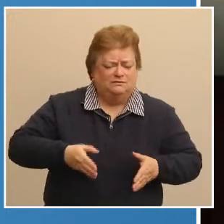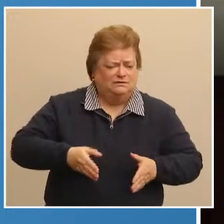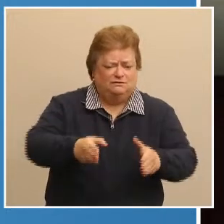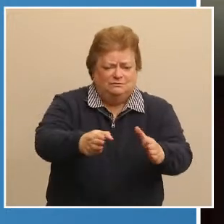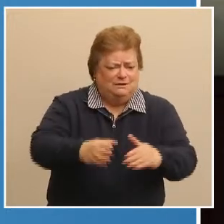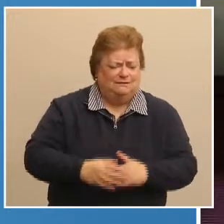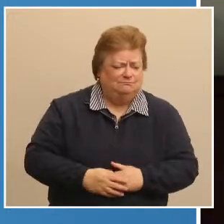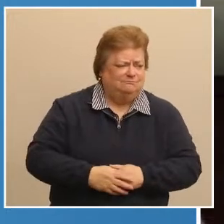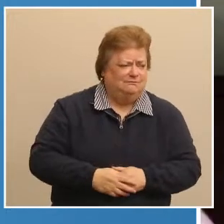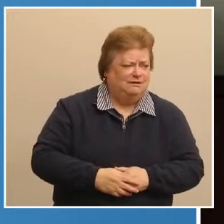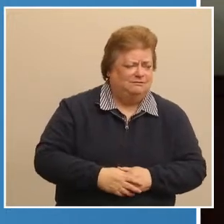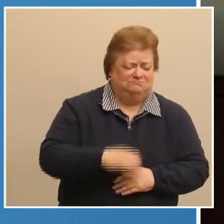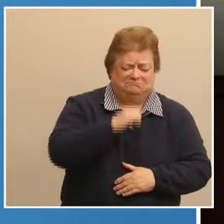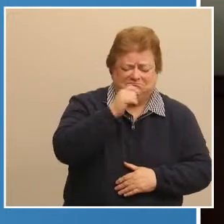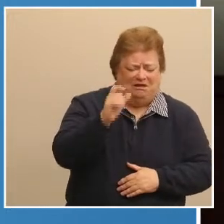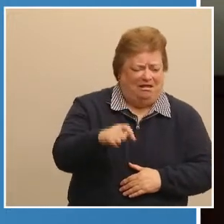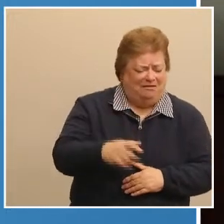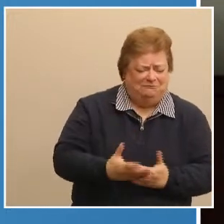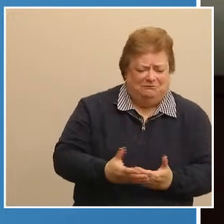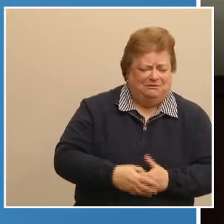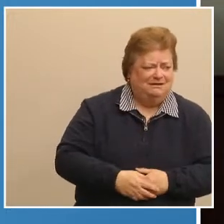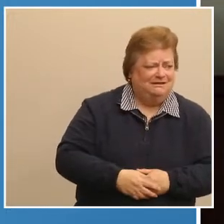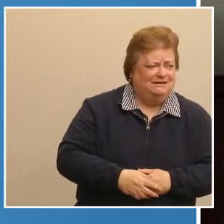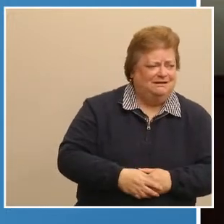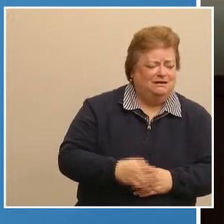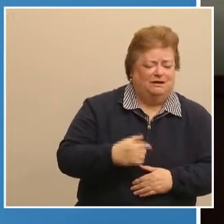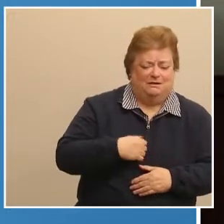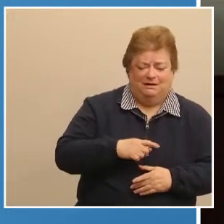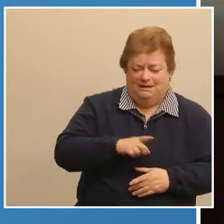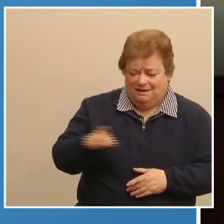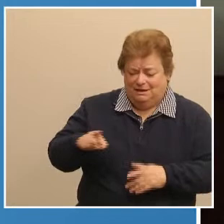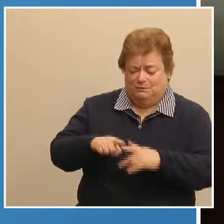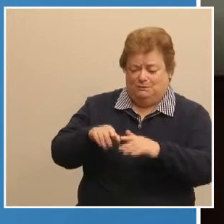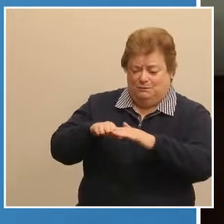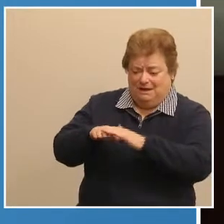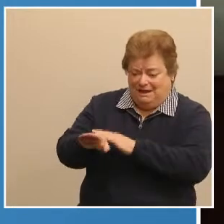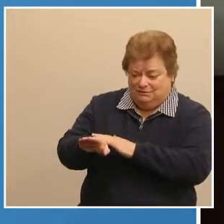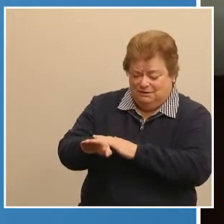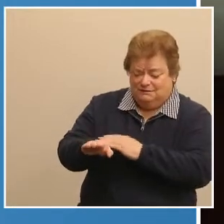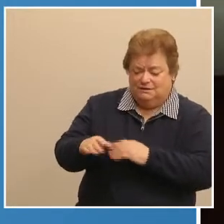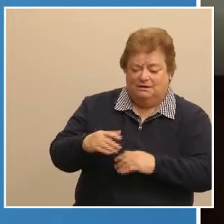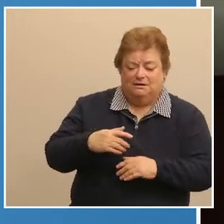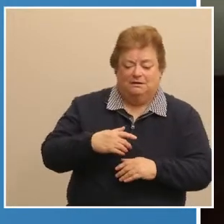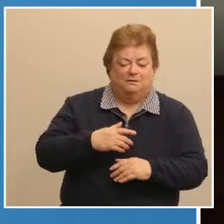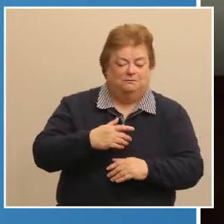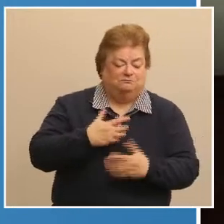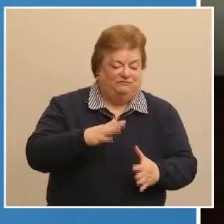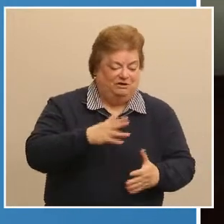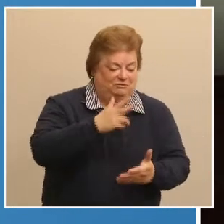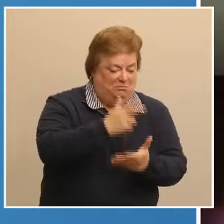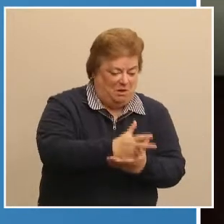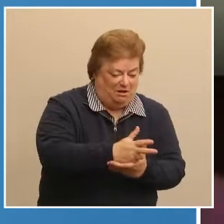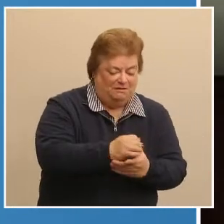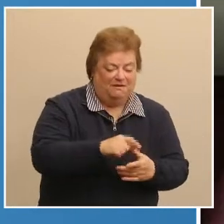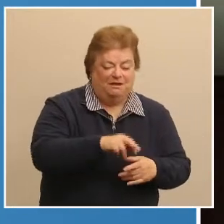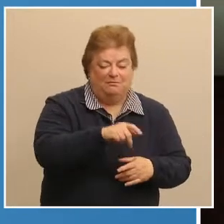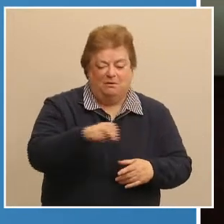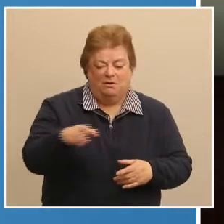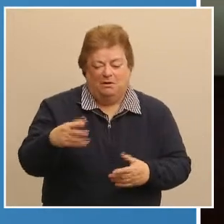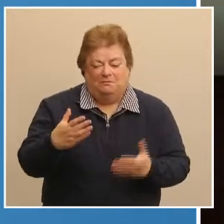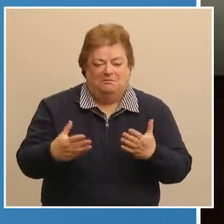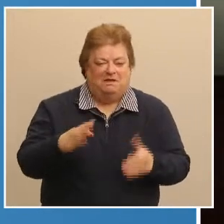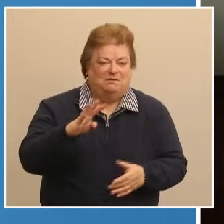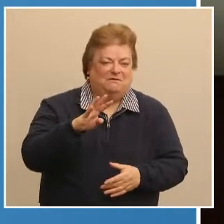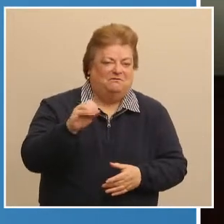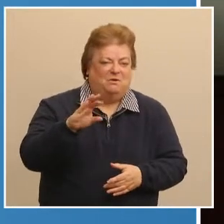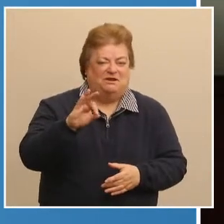We were pointed into an entrance once we got our car parked. Had to walk 40 or 50